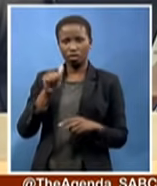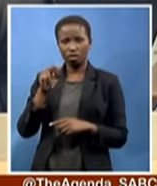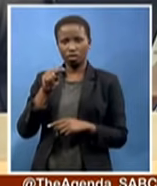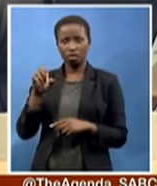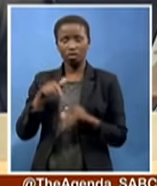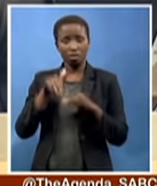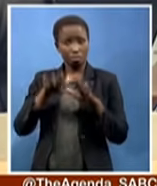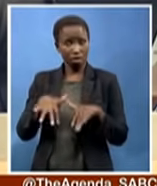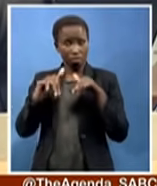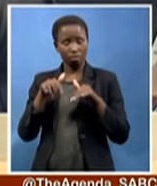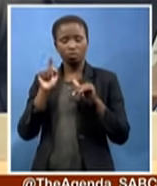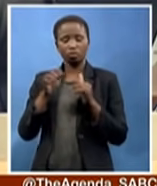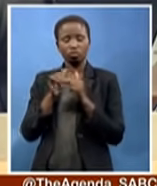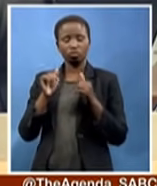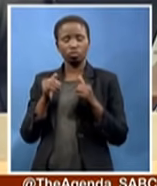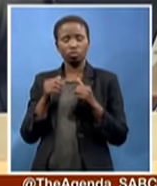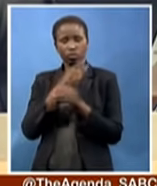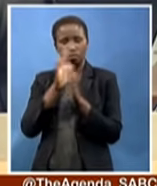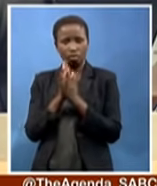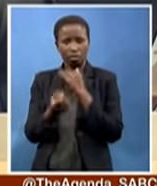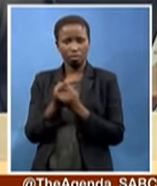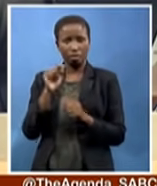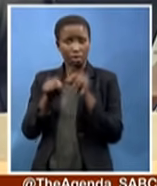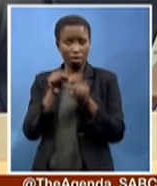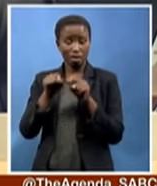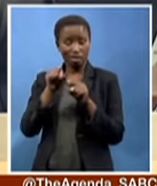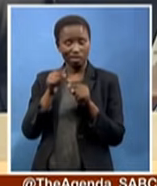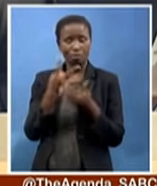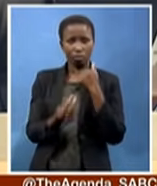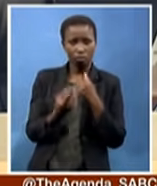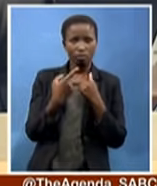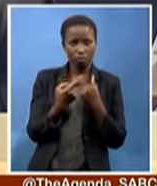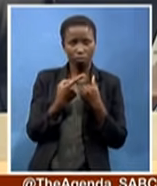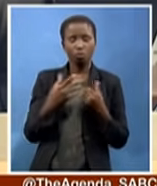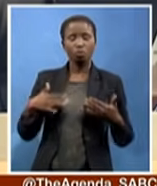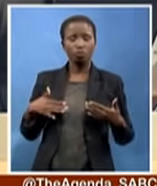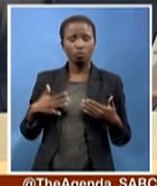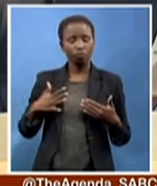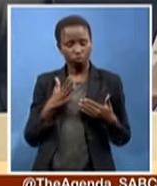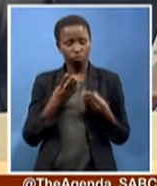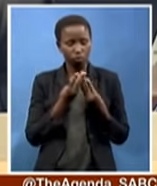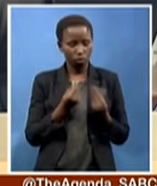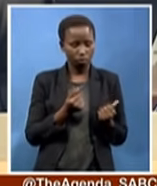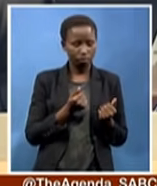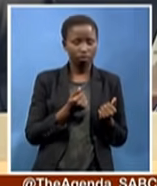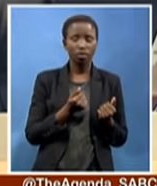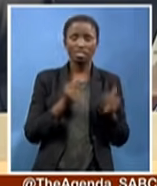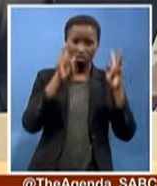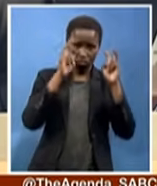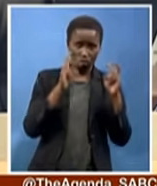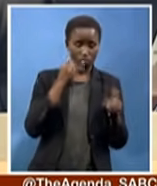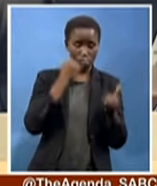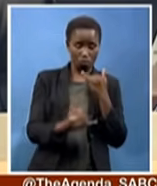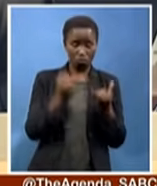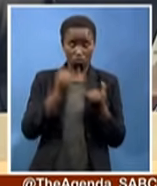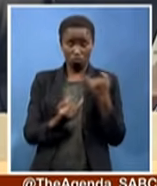was both a response to the evidence of wrongdoing that was accumulating in the public